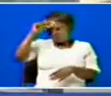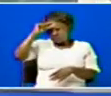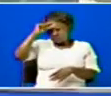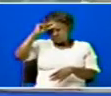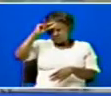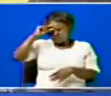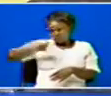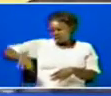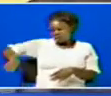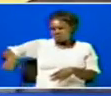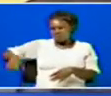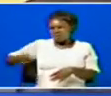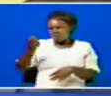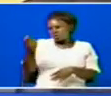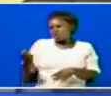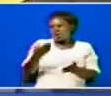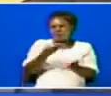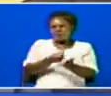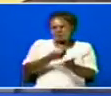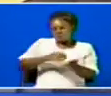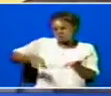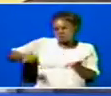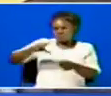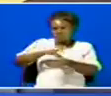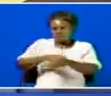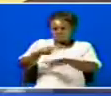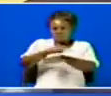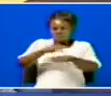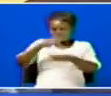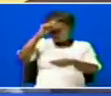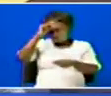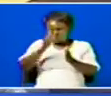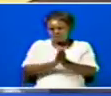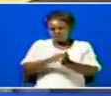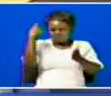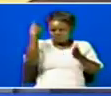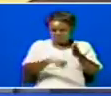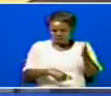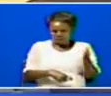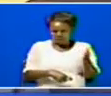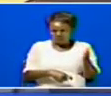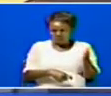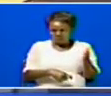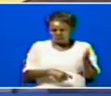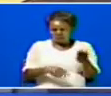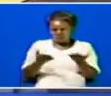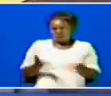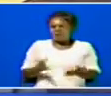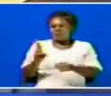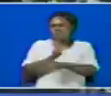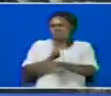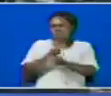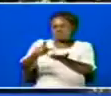county government. The little money the county is receiving from the national government and from the revenue it gets is now being used to pay